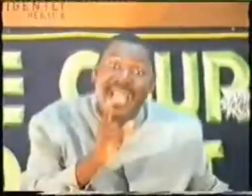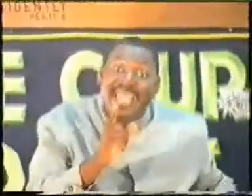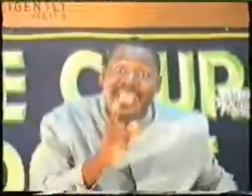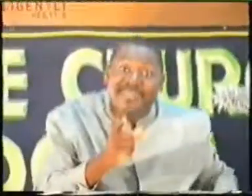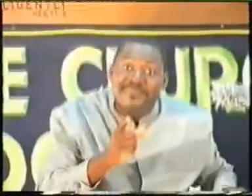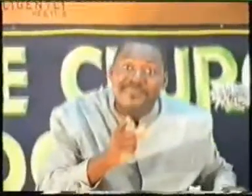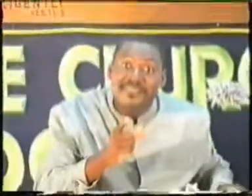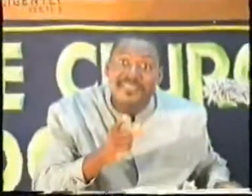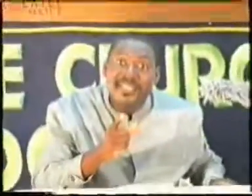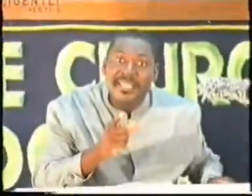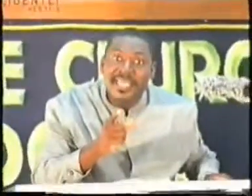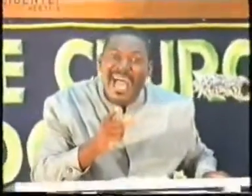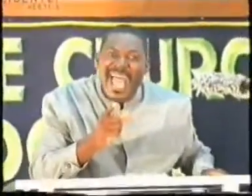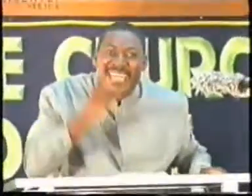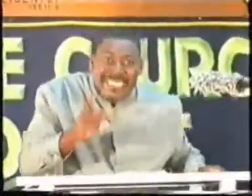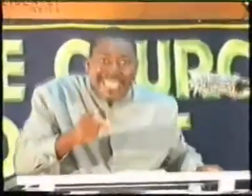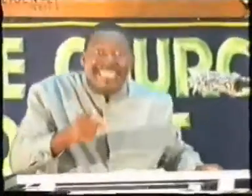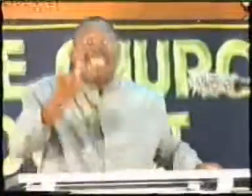stadium. And